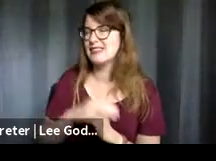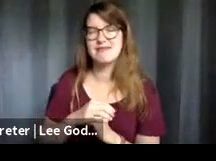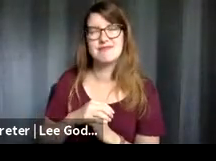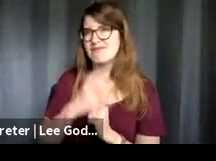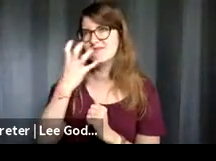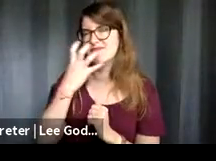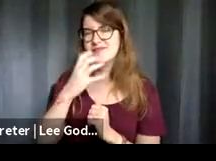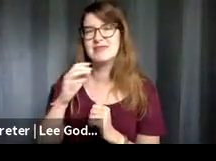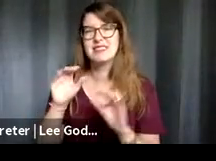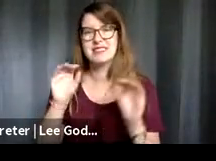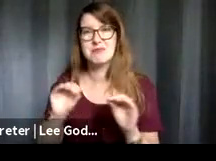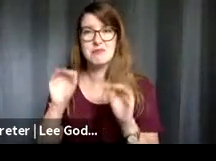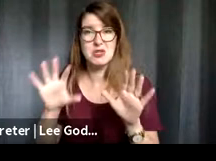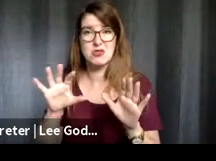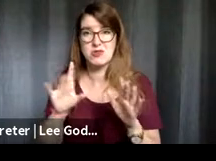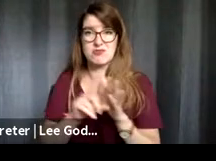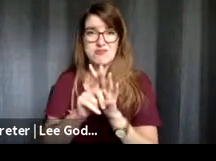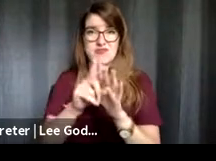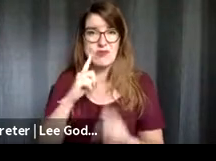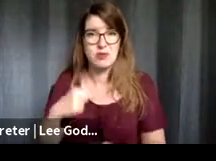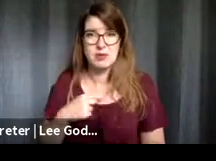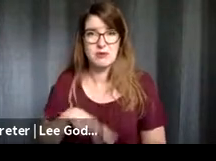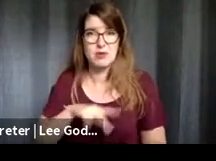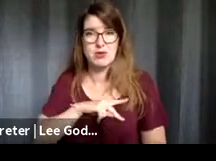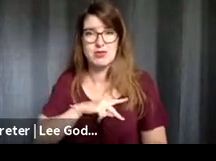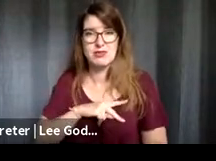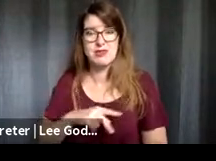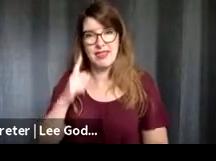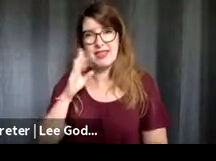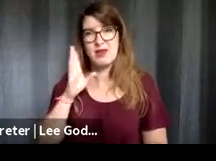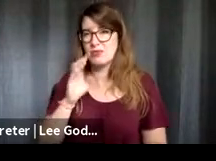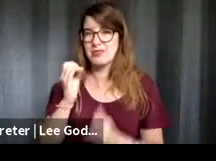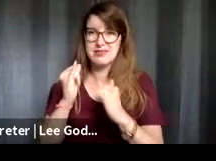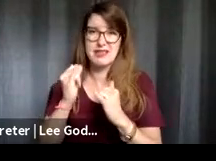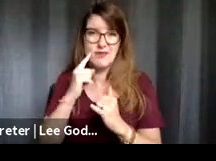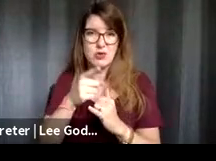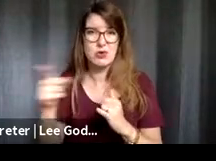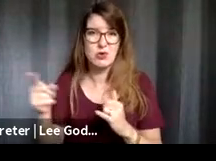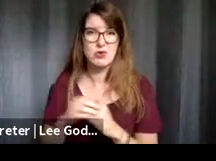these miracles just drop for me personally. So I think it'll be the same for you if you really